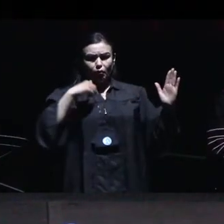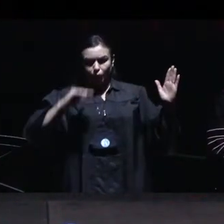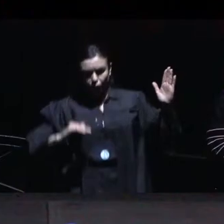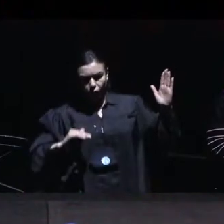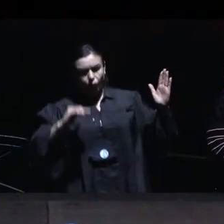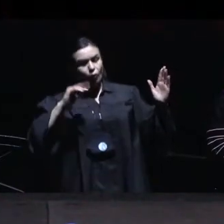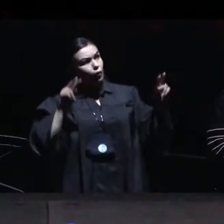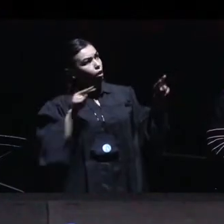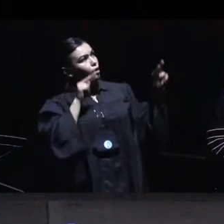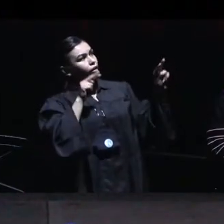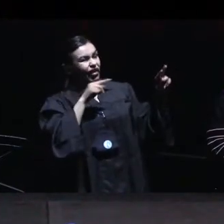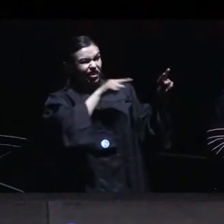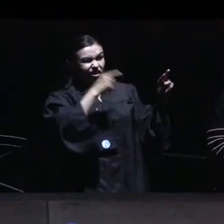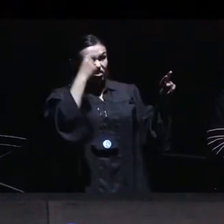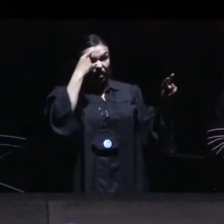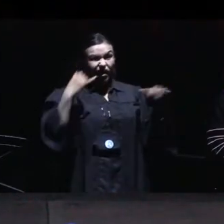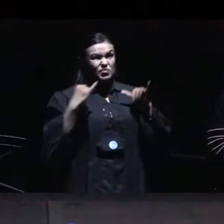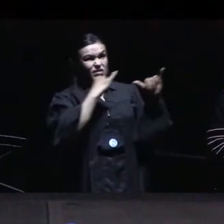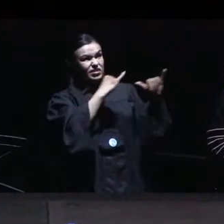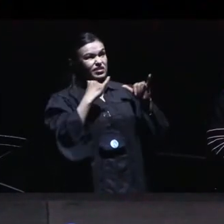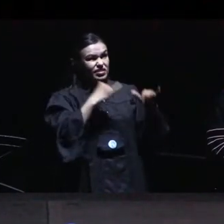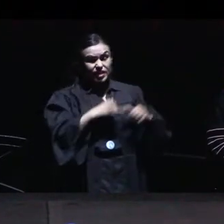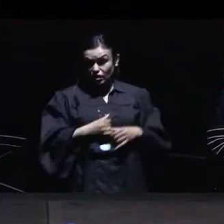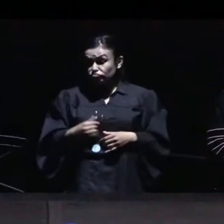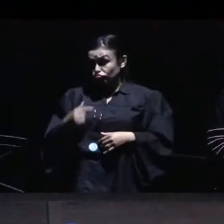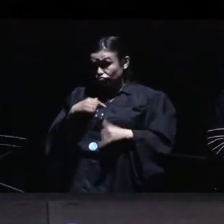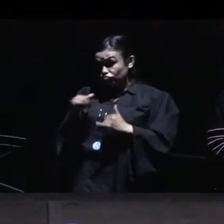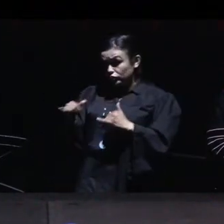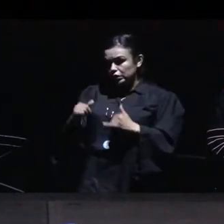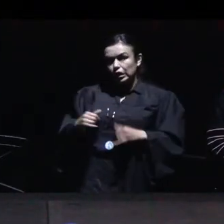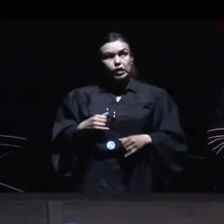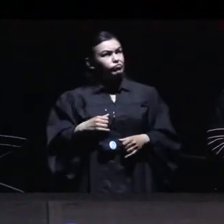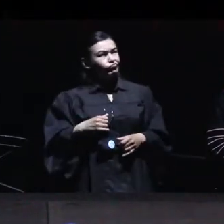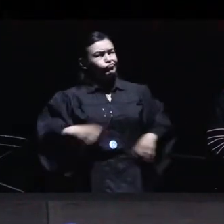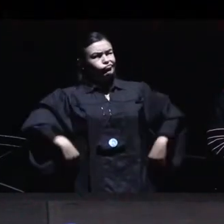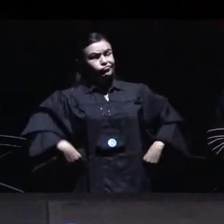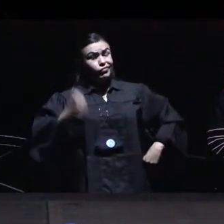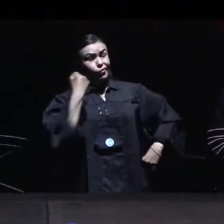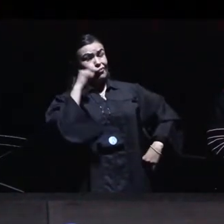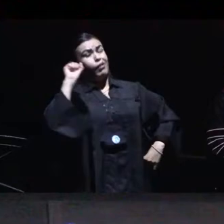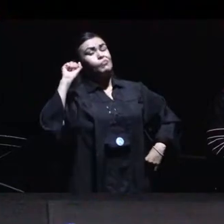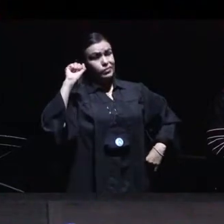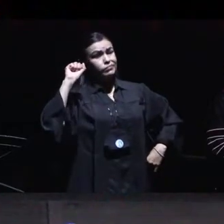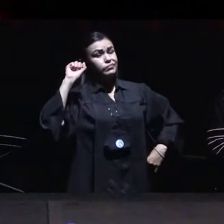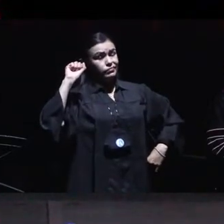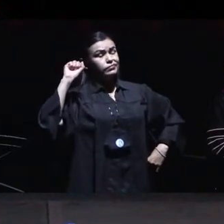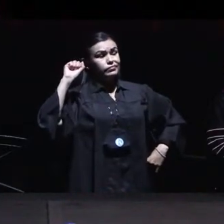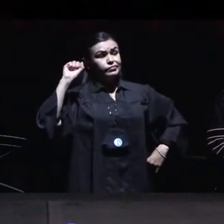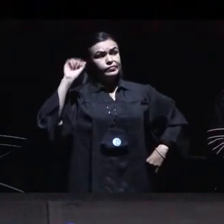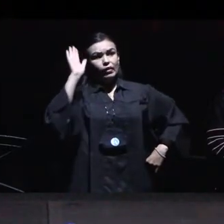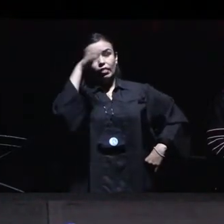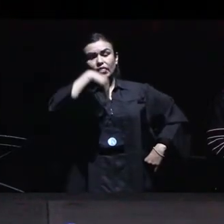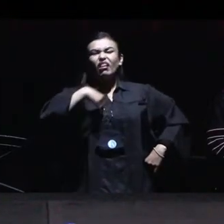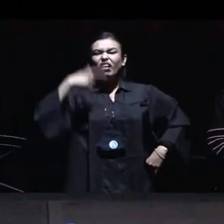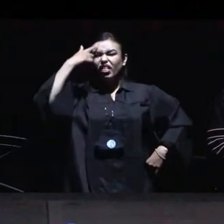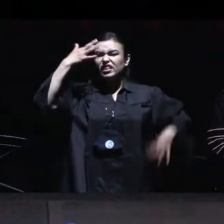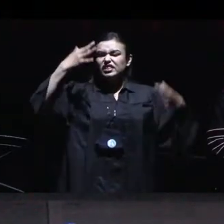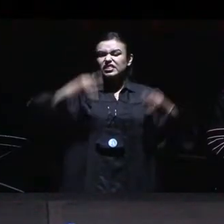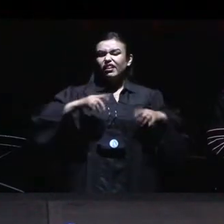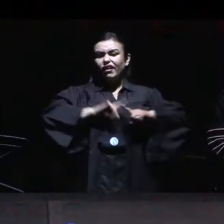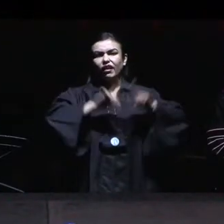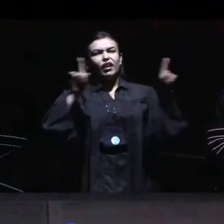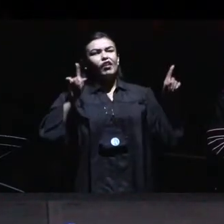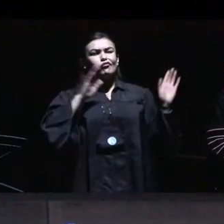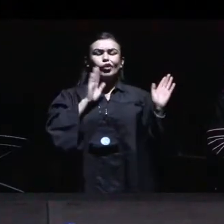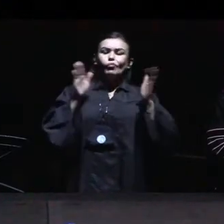footsteps, of course, right? Well, I was a little bit of a rebel and decided to go in a different field, the field